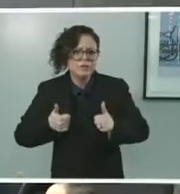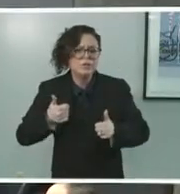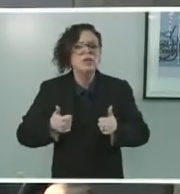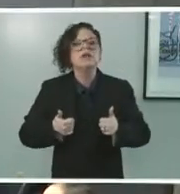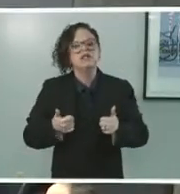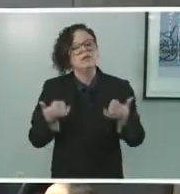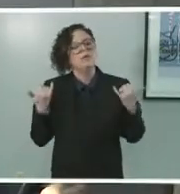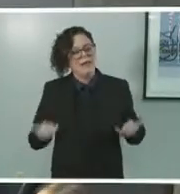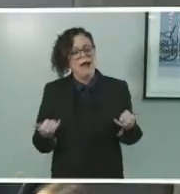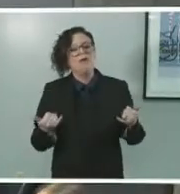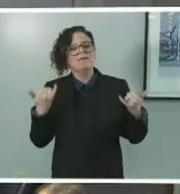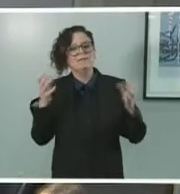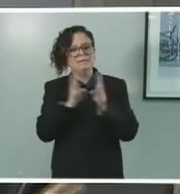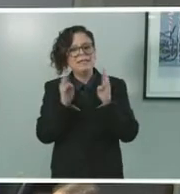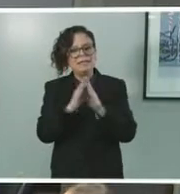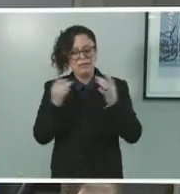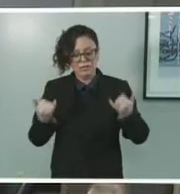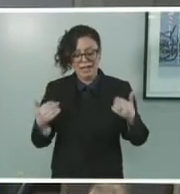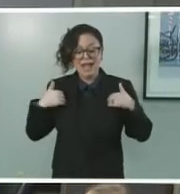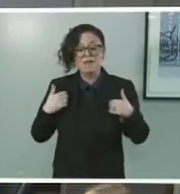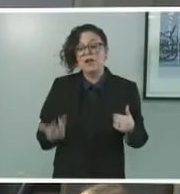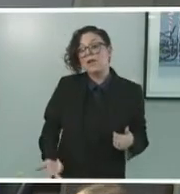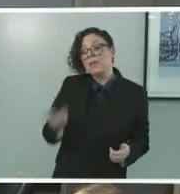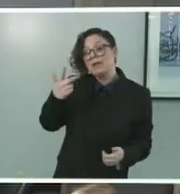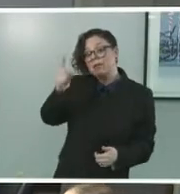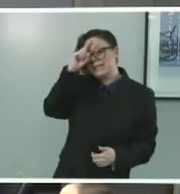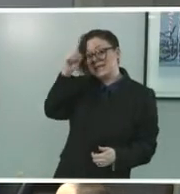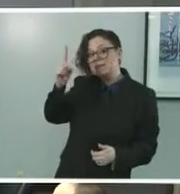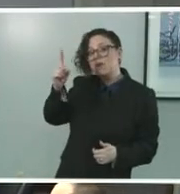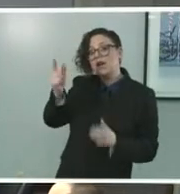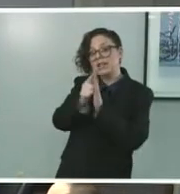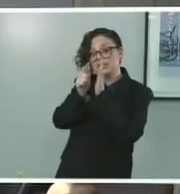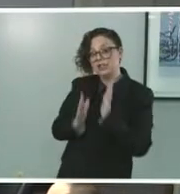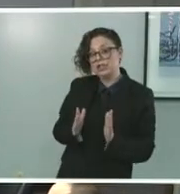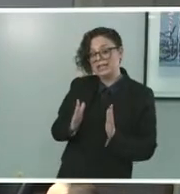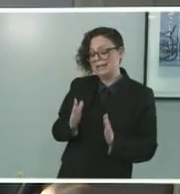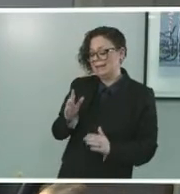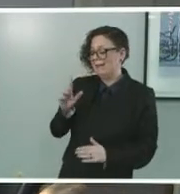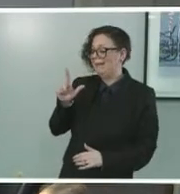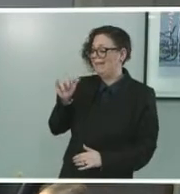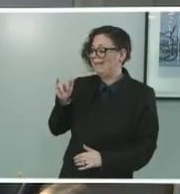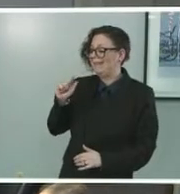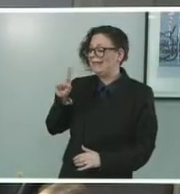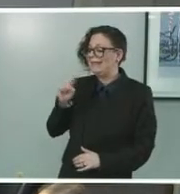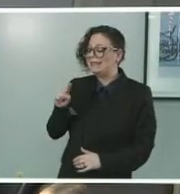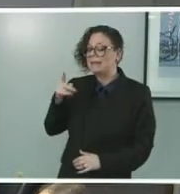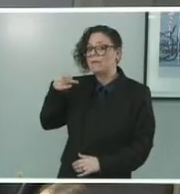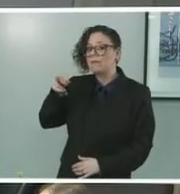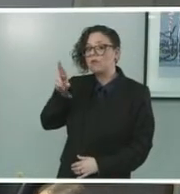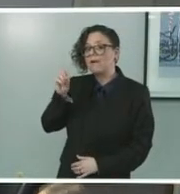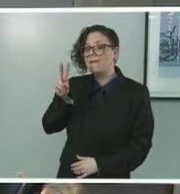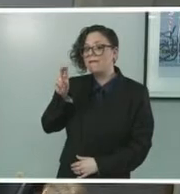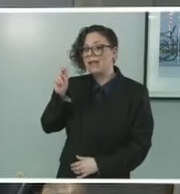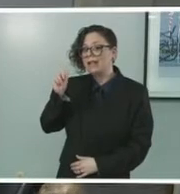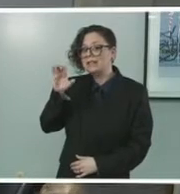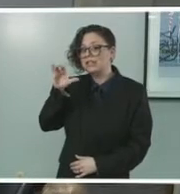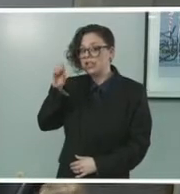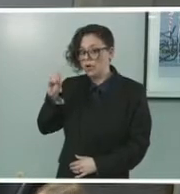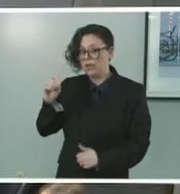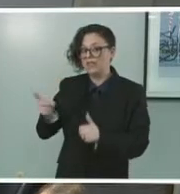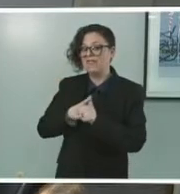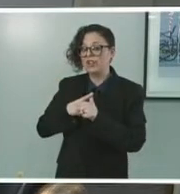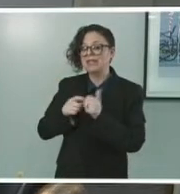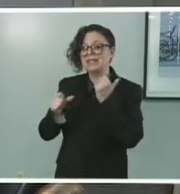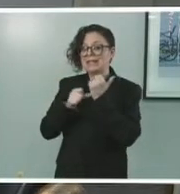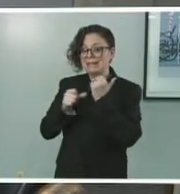with 3 very smart attorneys. We're going to start with Liz Provencio, who is the first assistant city attorney for the city of San Antonio.